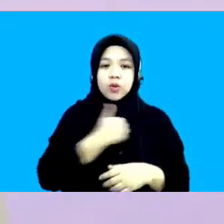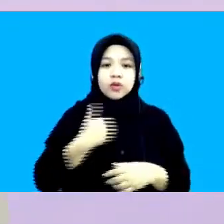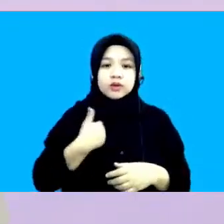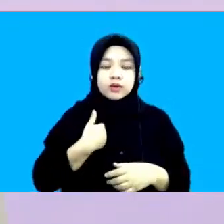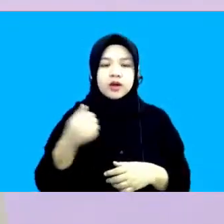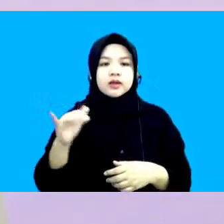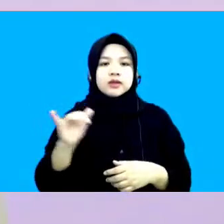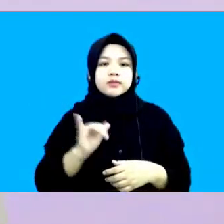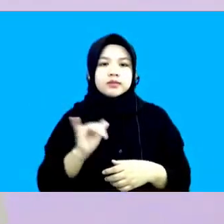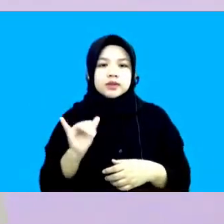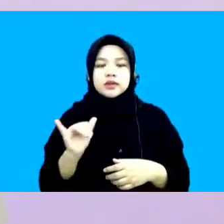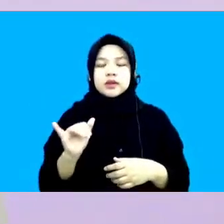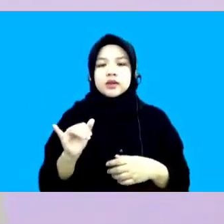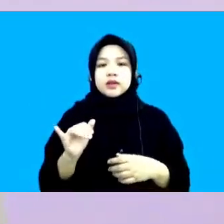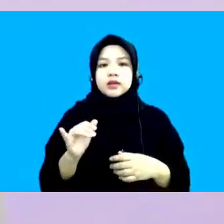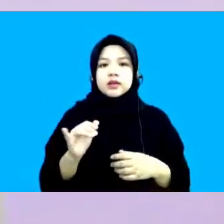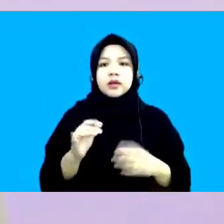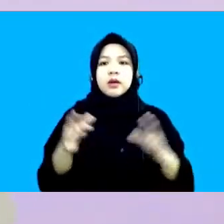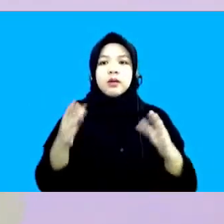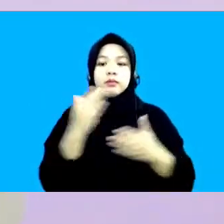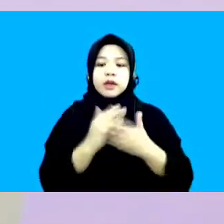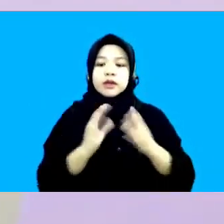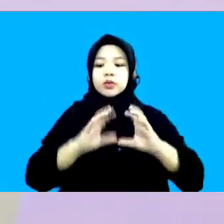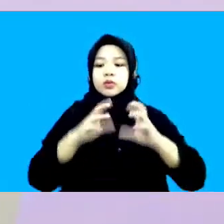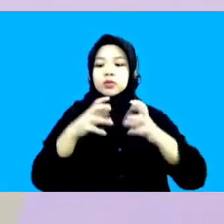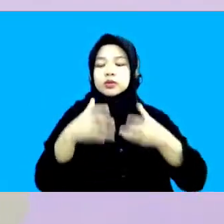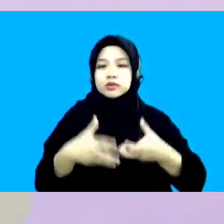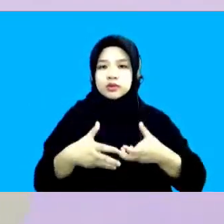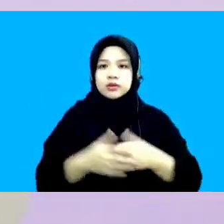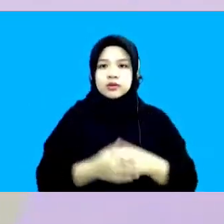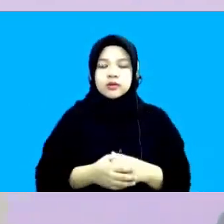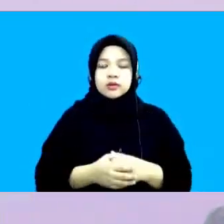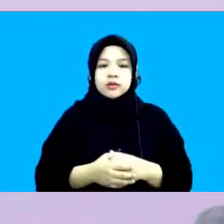these rationales apply here?